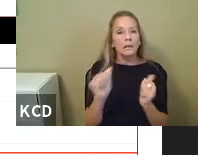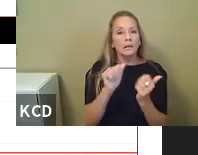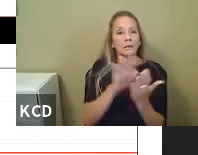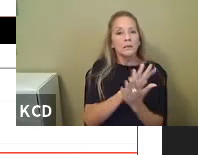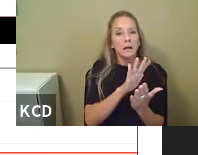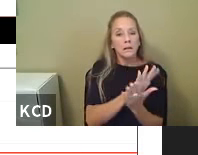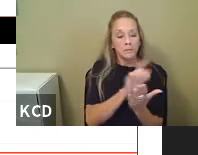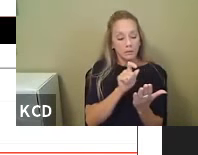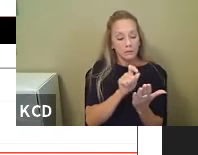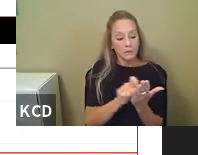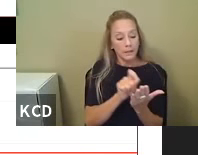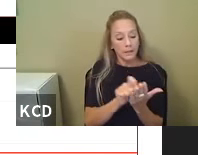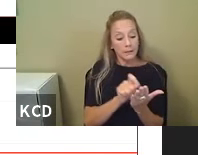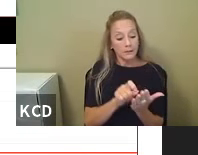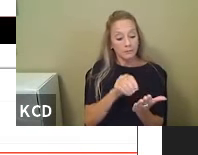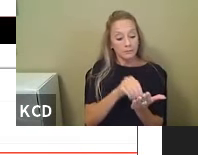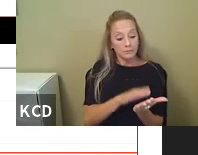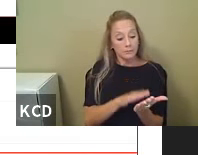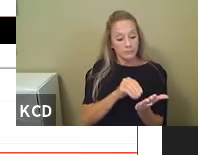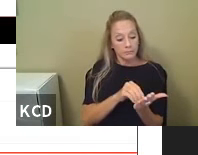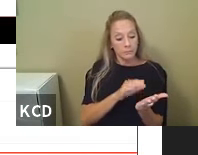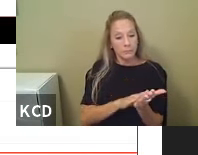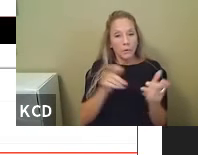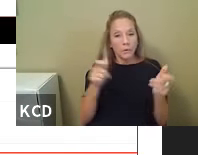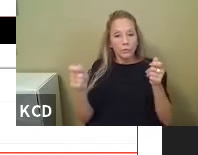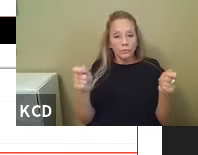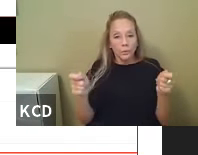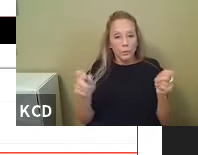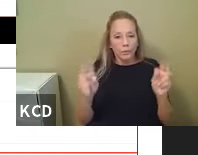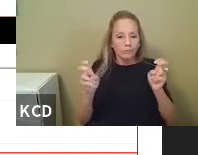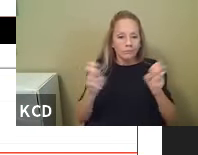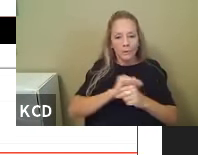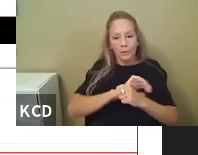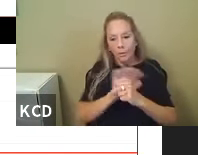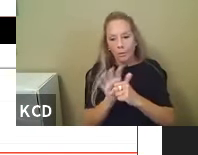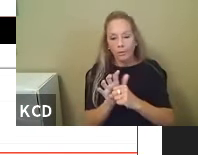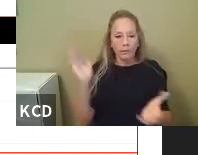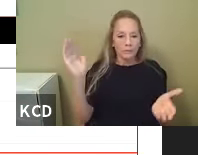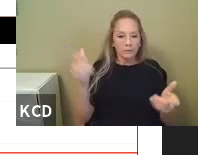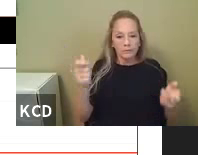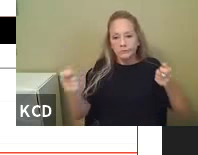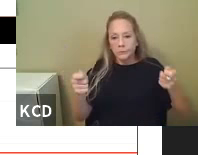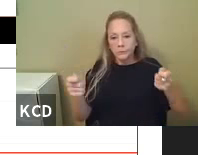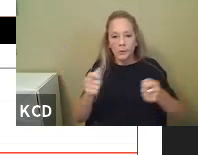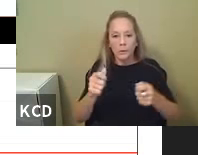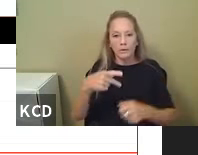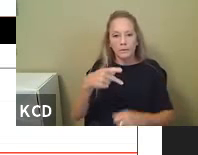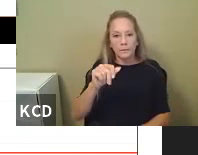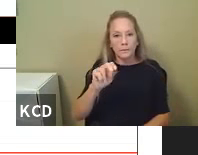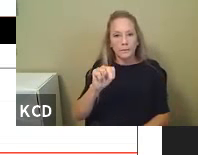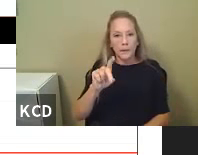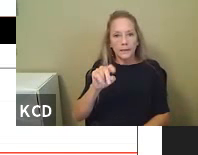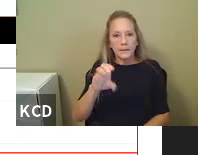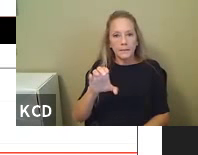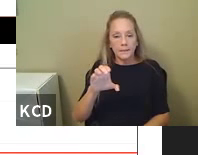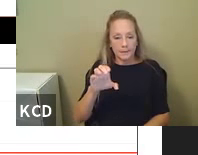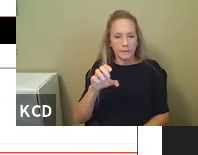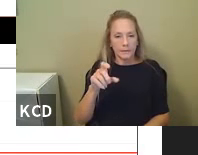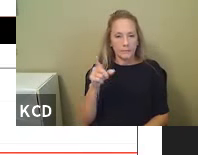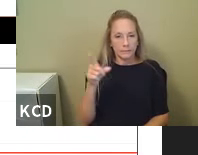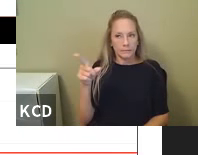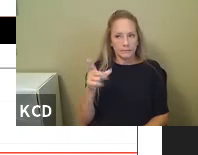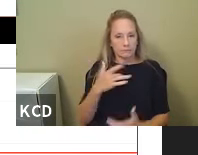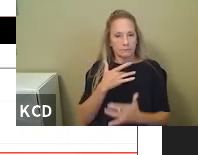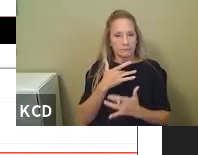about controlling COVID-19, controlling the pandemic, frames it into